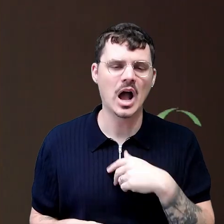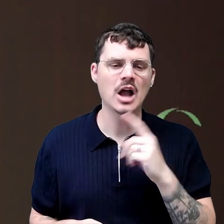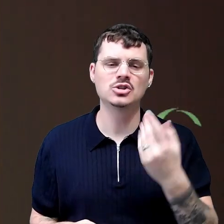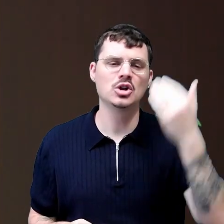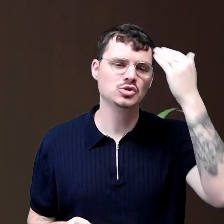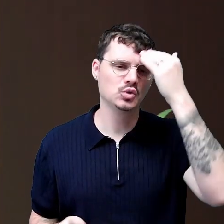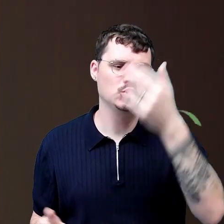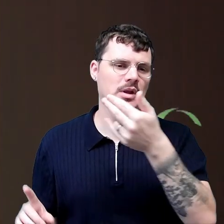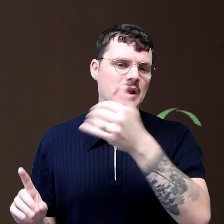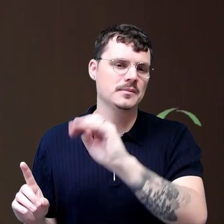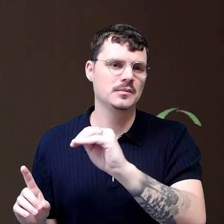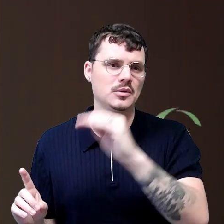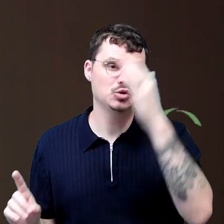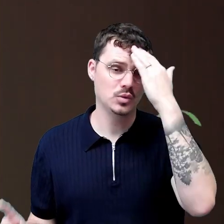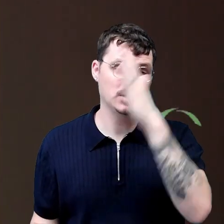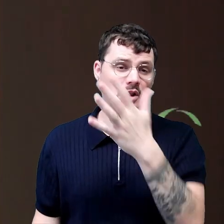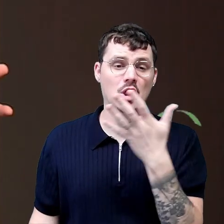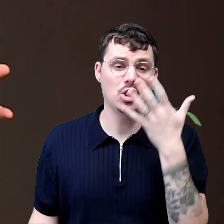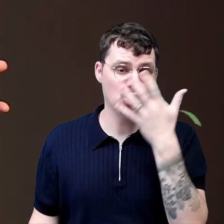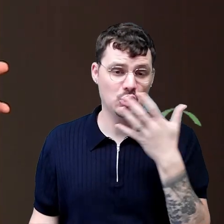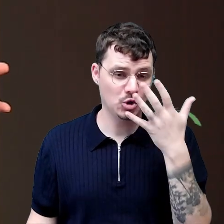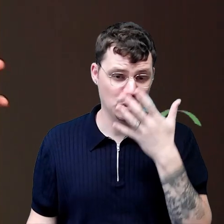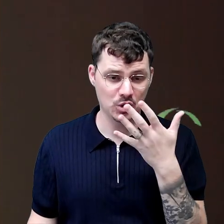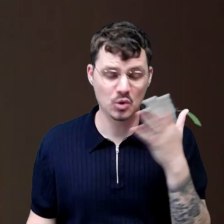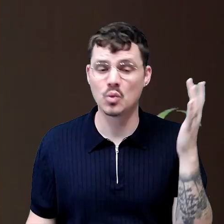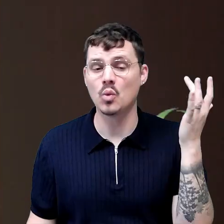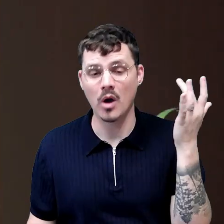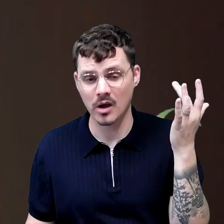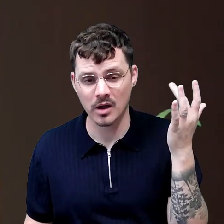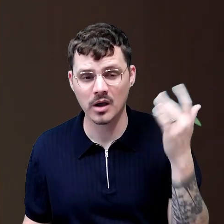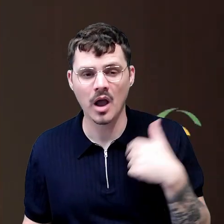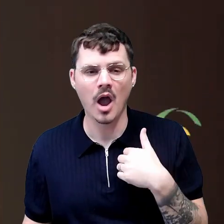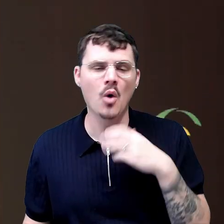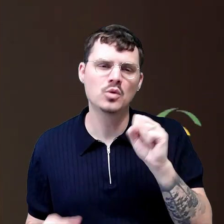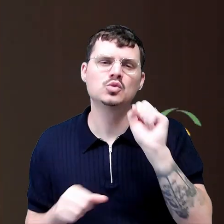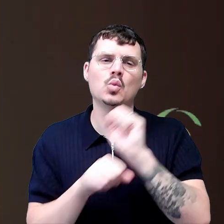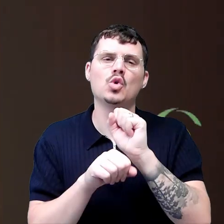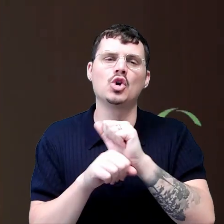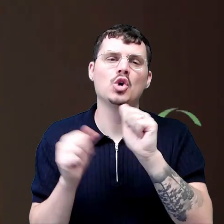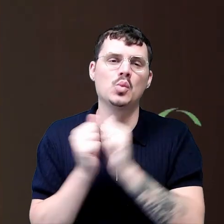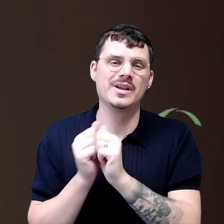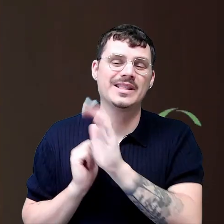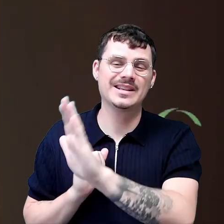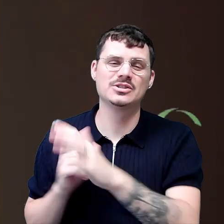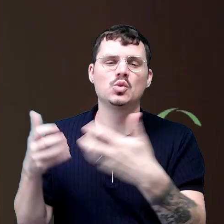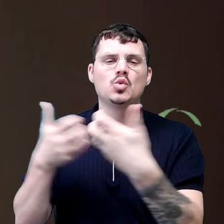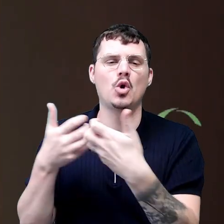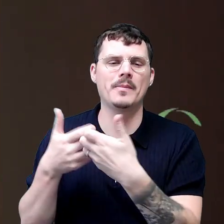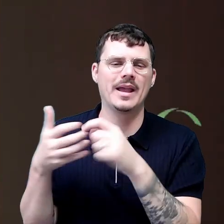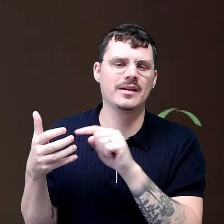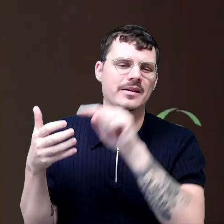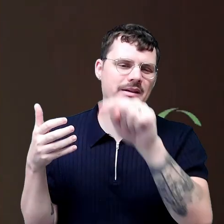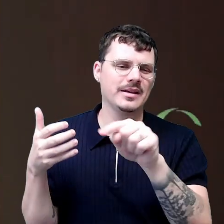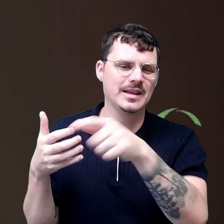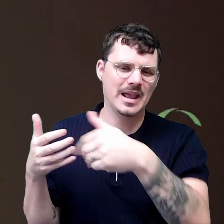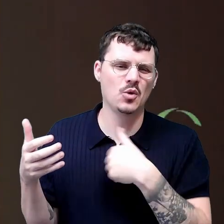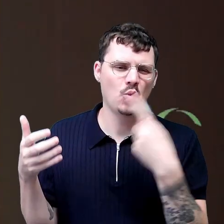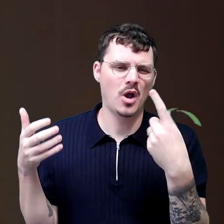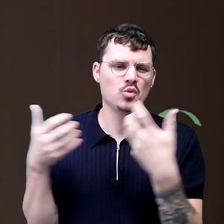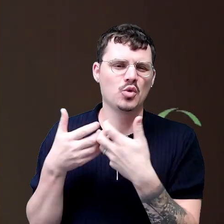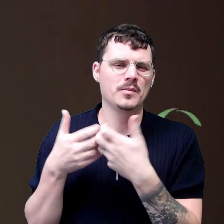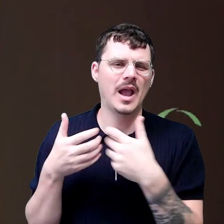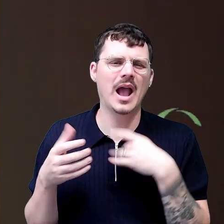him to know what he looked like because I was working with his roommate. He had a housemate that